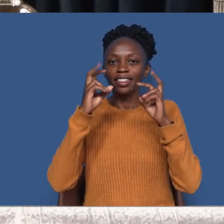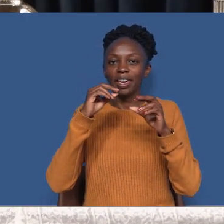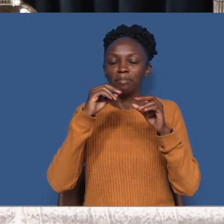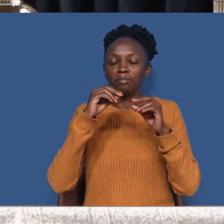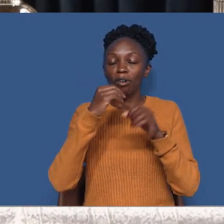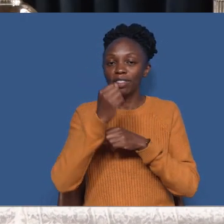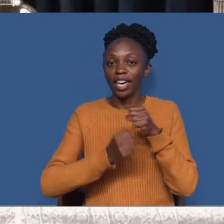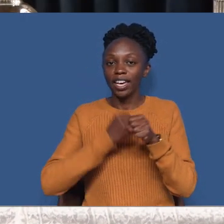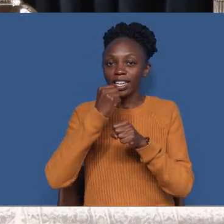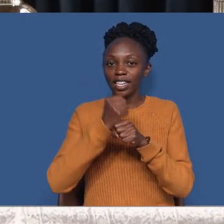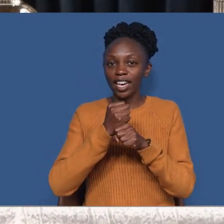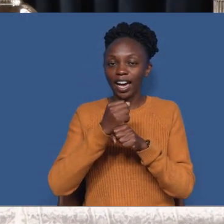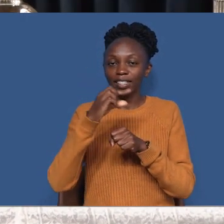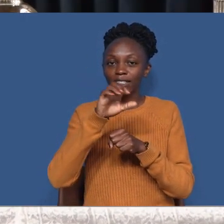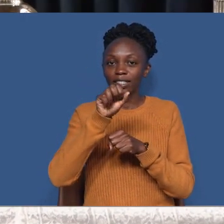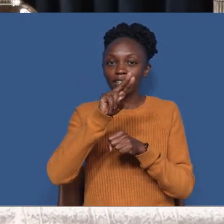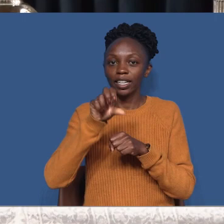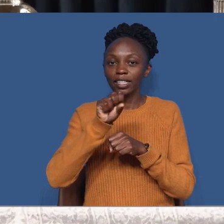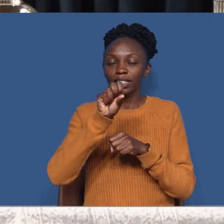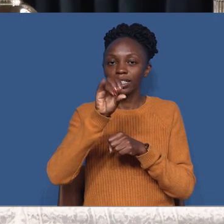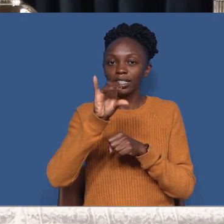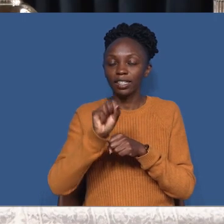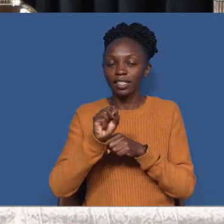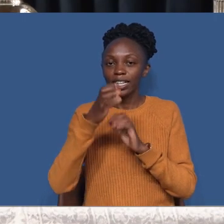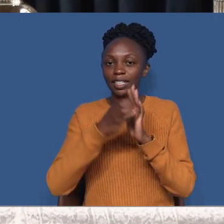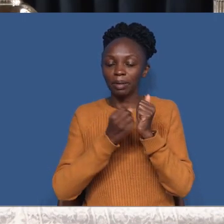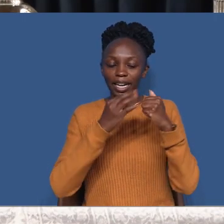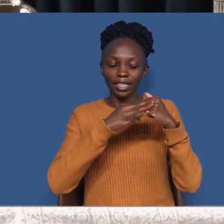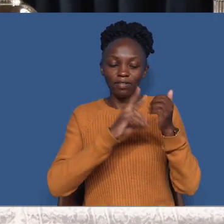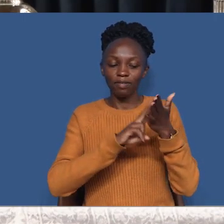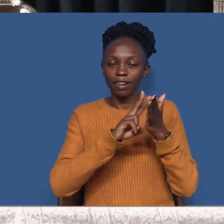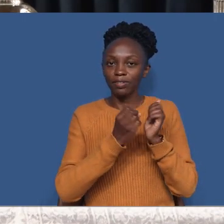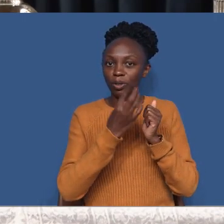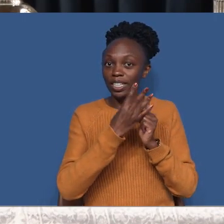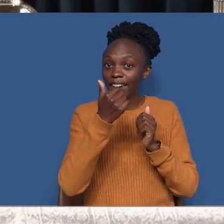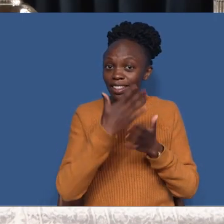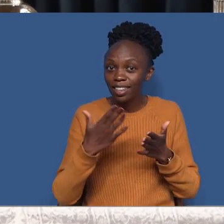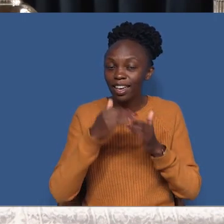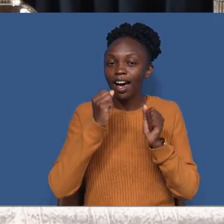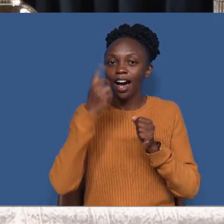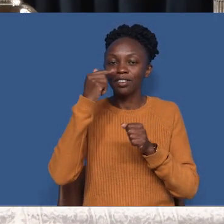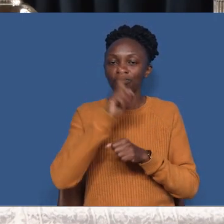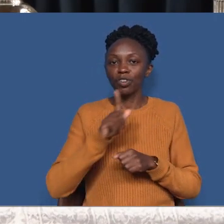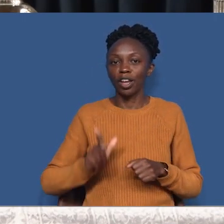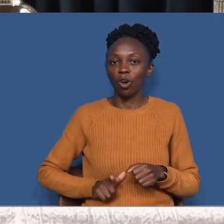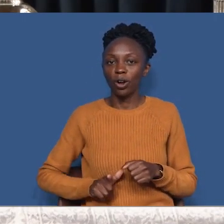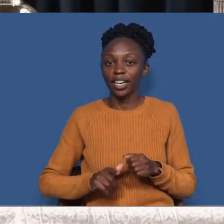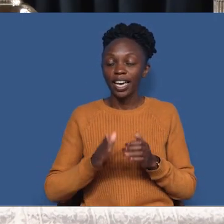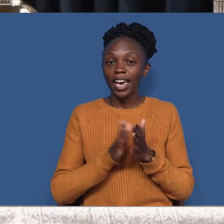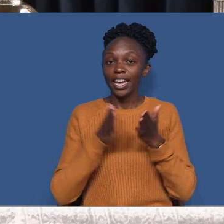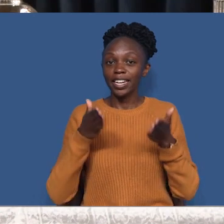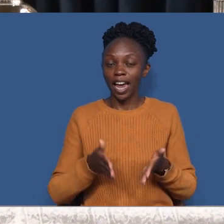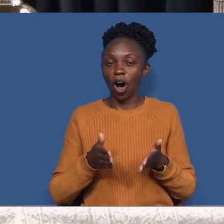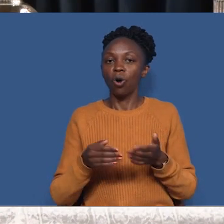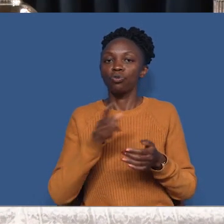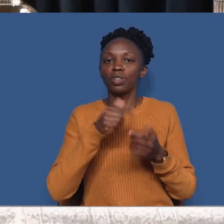chapter 18, verse 14, is anything too hard for the Lord? And now, by now you know, there is no prayer that